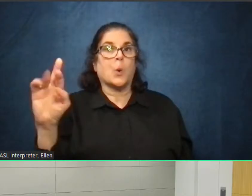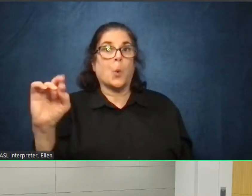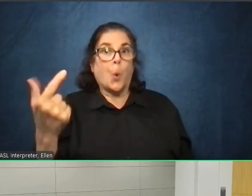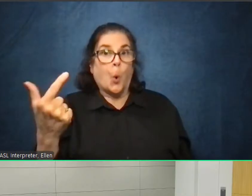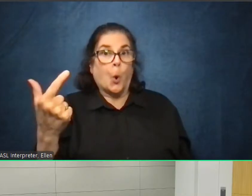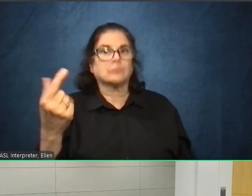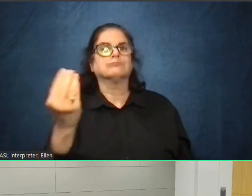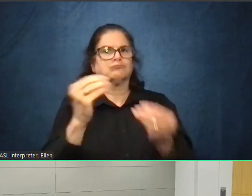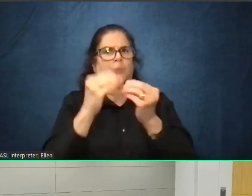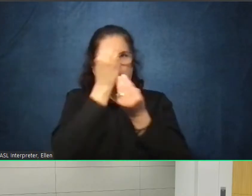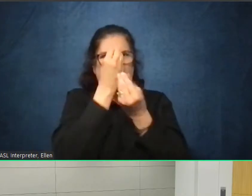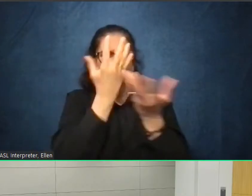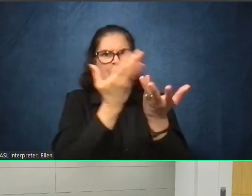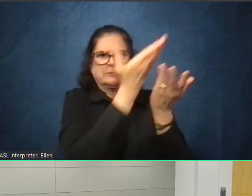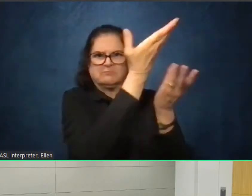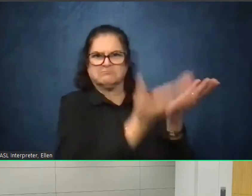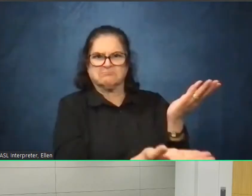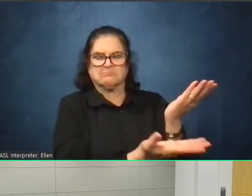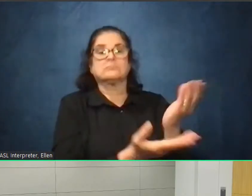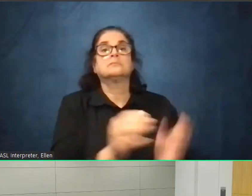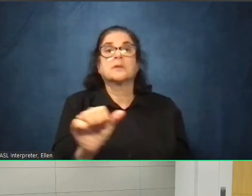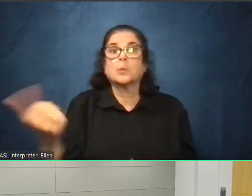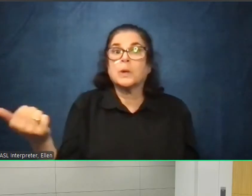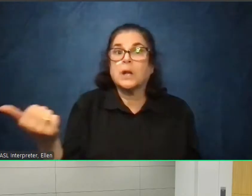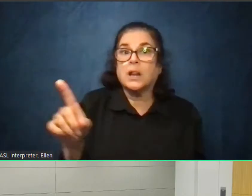Anyone else? Big ones?